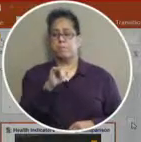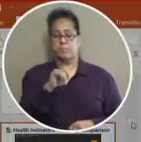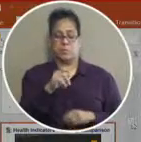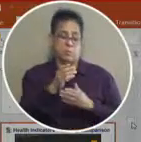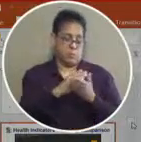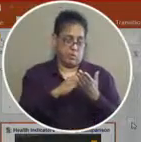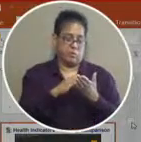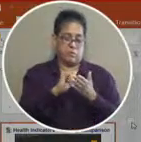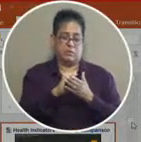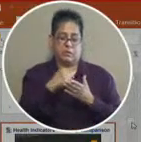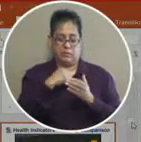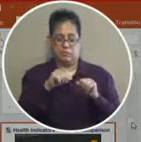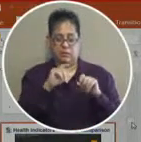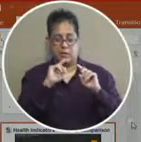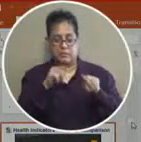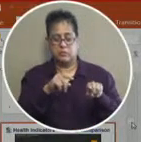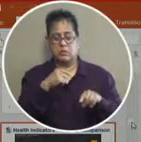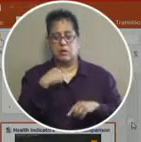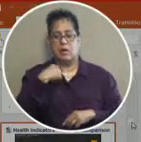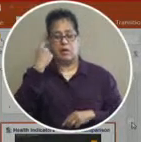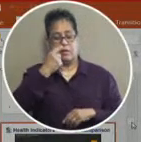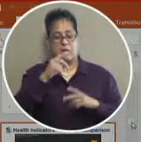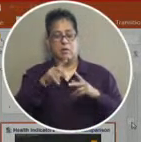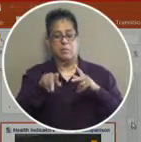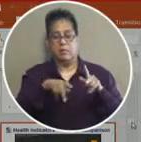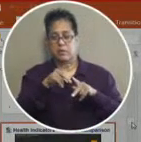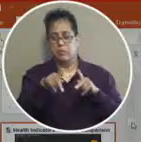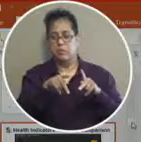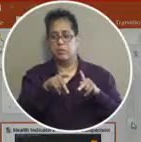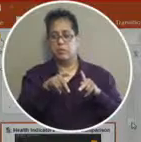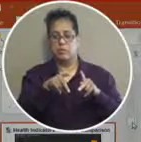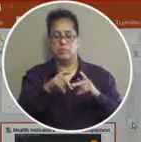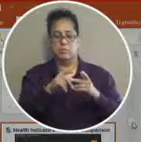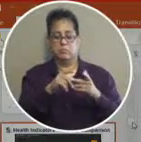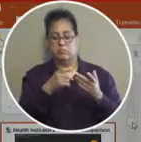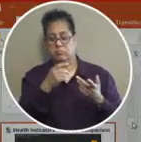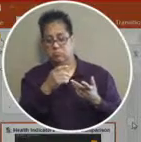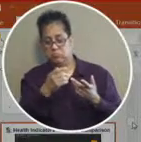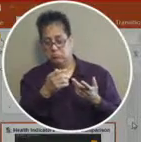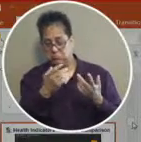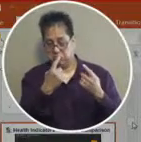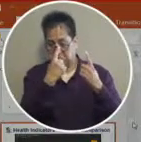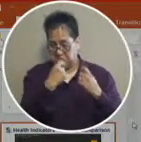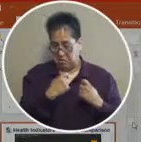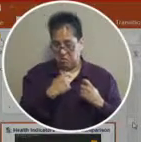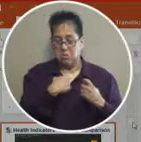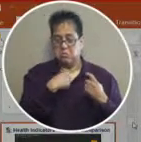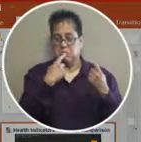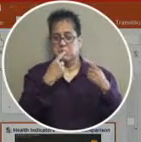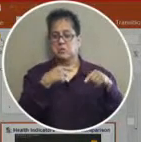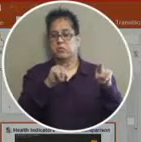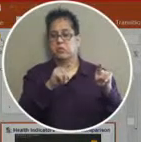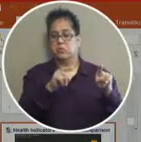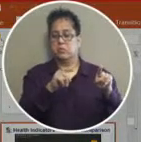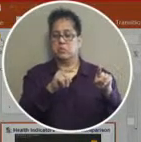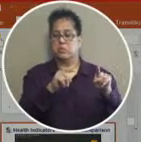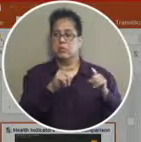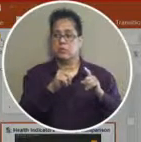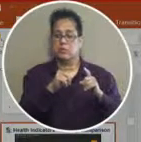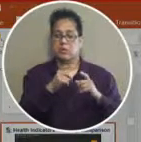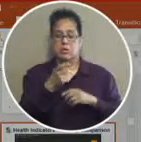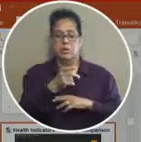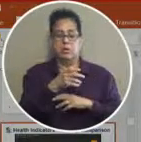part of that question, and I think people are getting tested, and the fact that we've been very successful in increasing